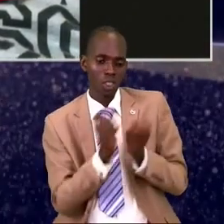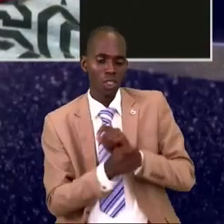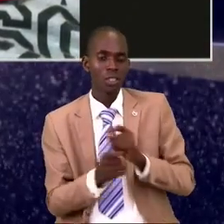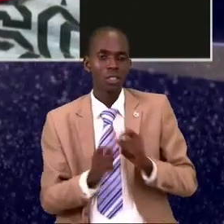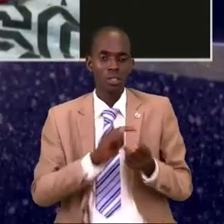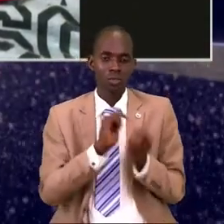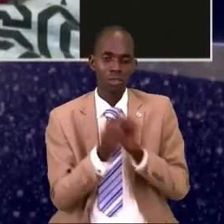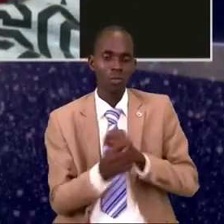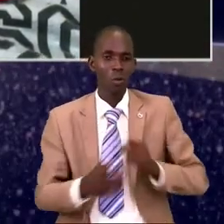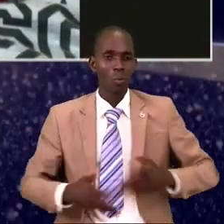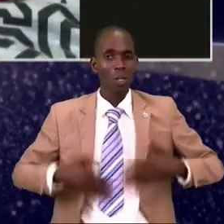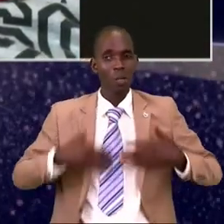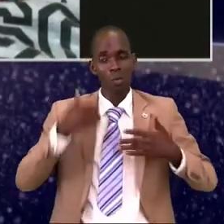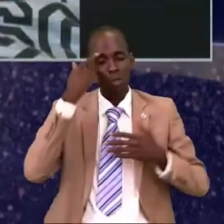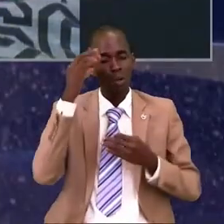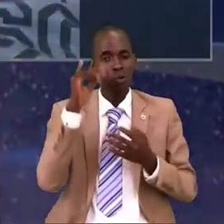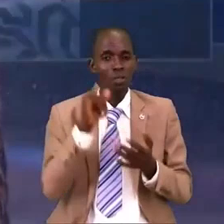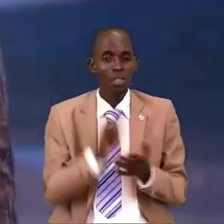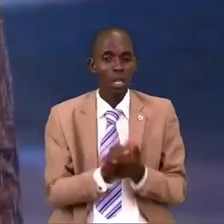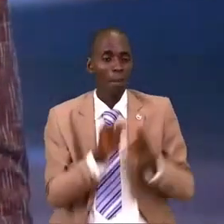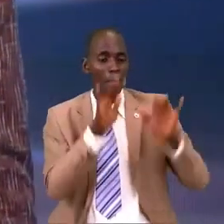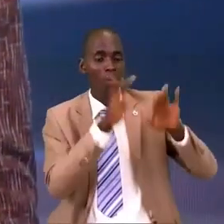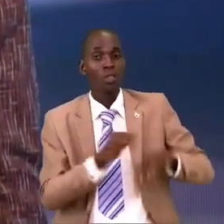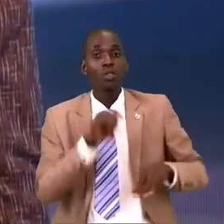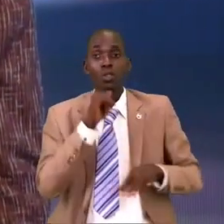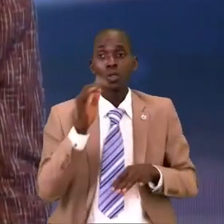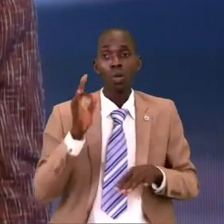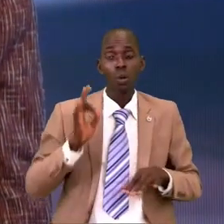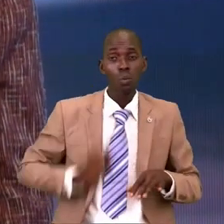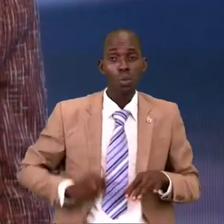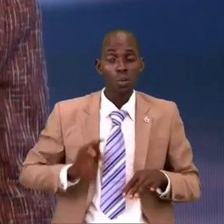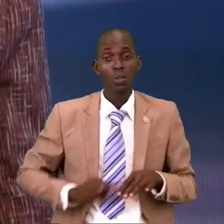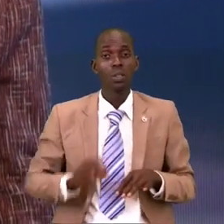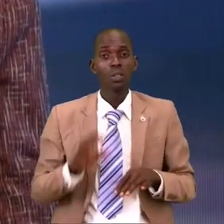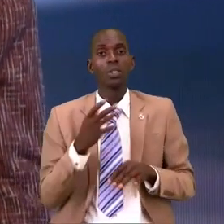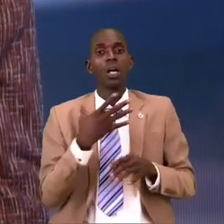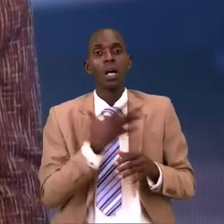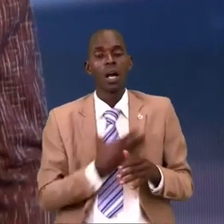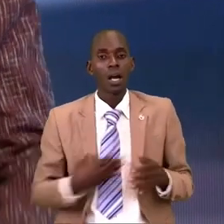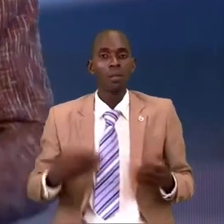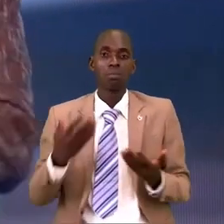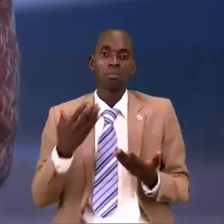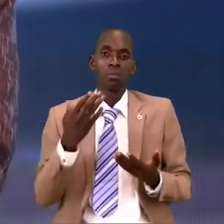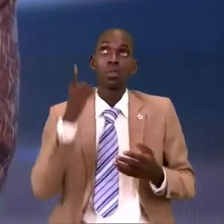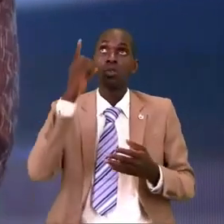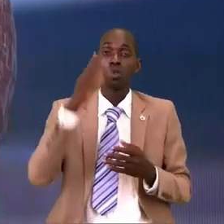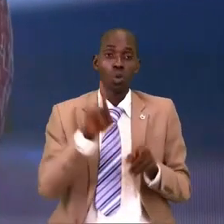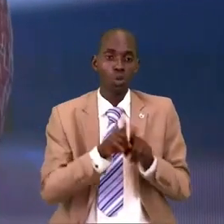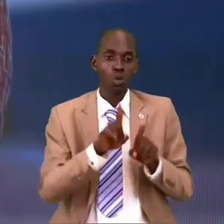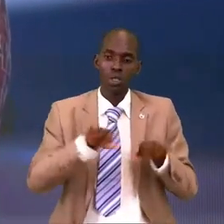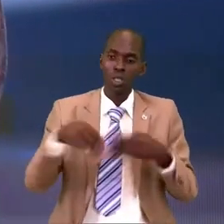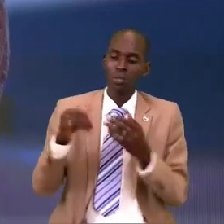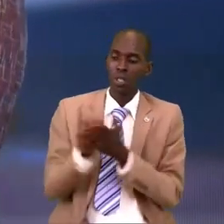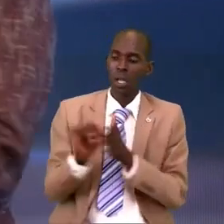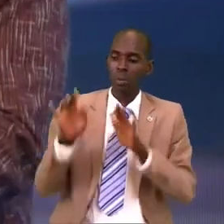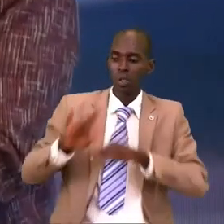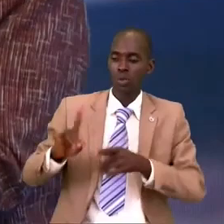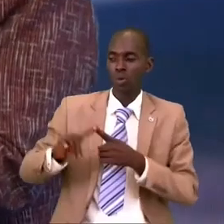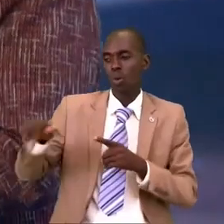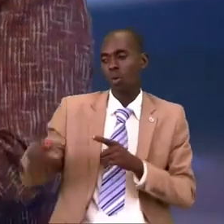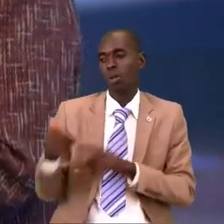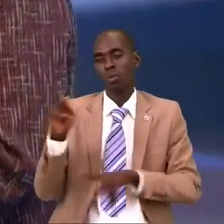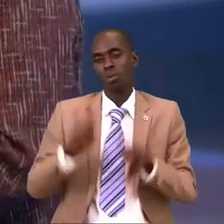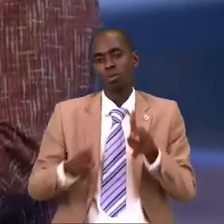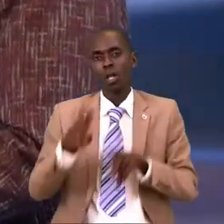You are no more harsh, hard, tough, difficult, that in